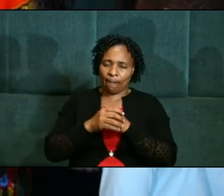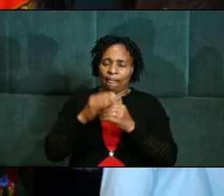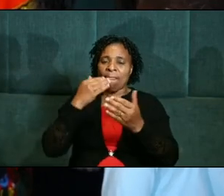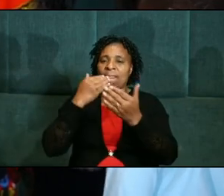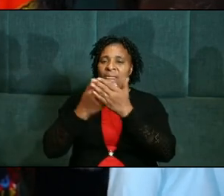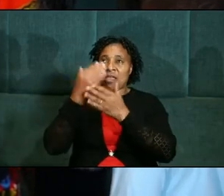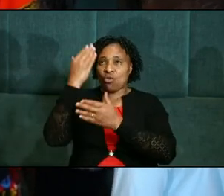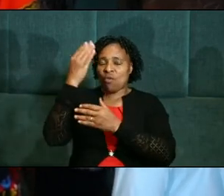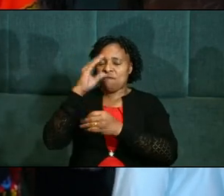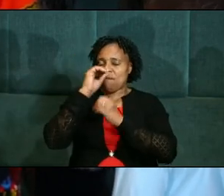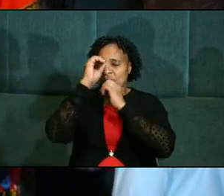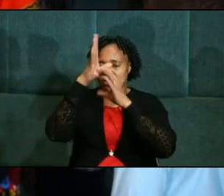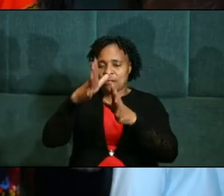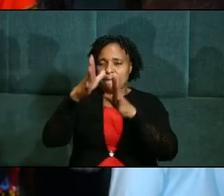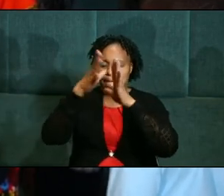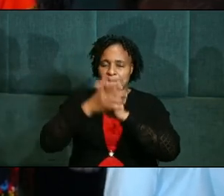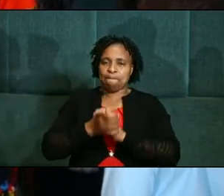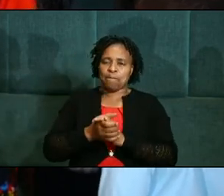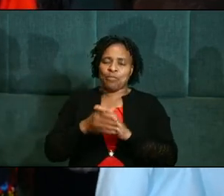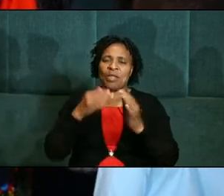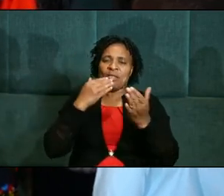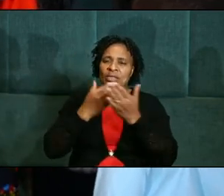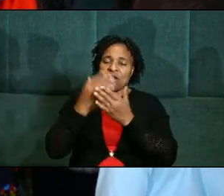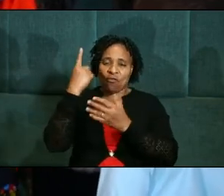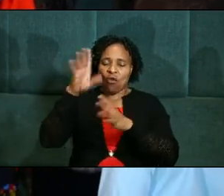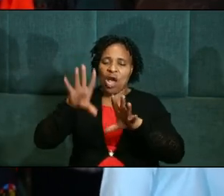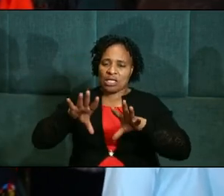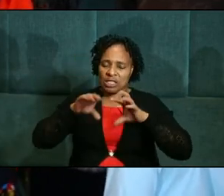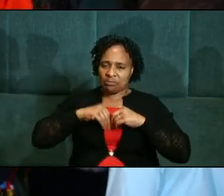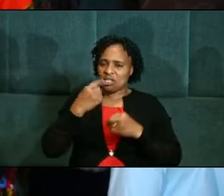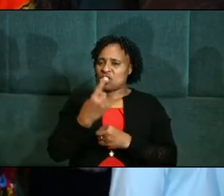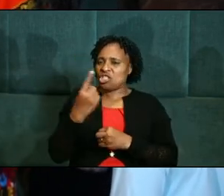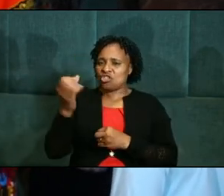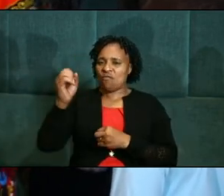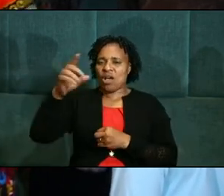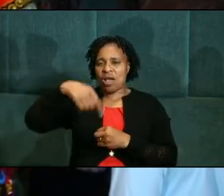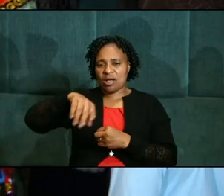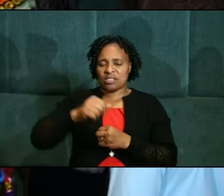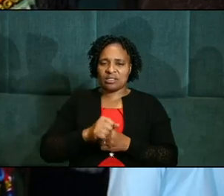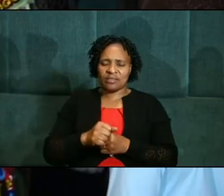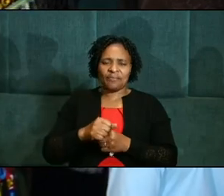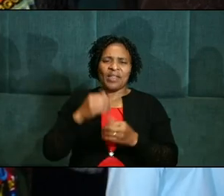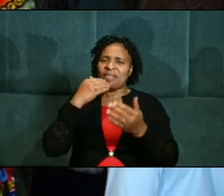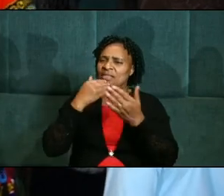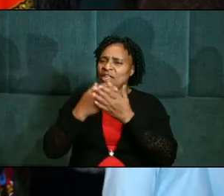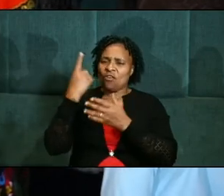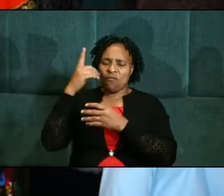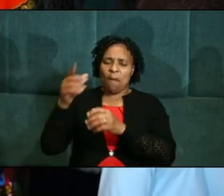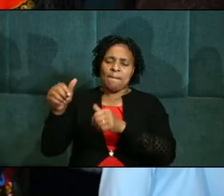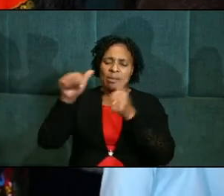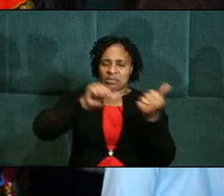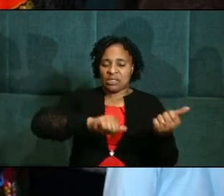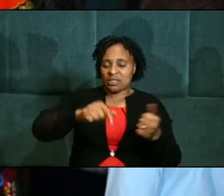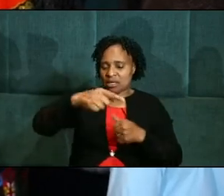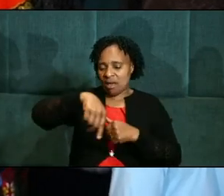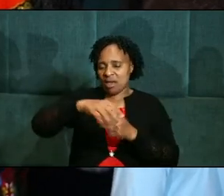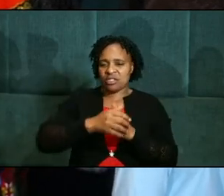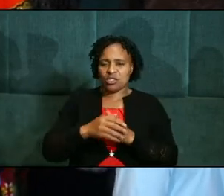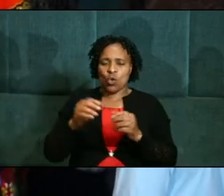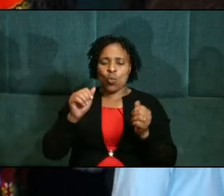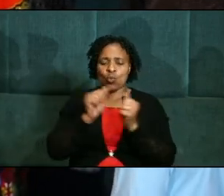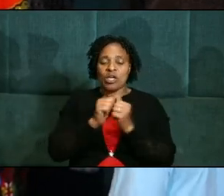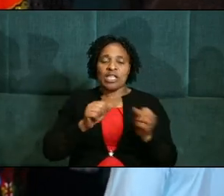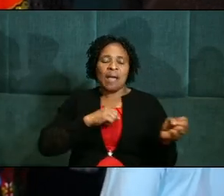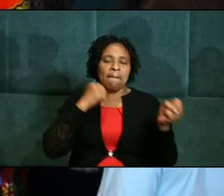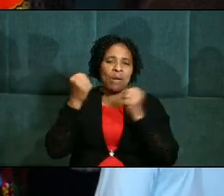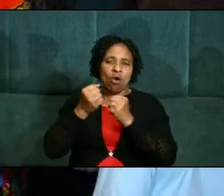Thank you, Father. Thank you for accepting each one of us. And thank you for baptizing us with the power